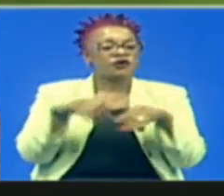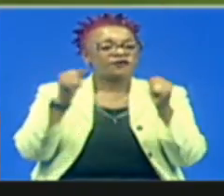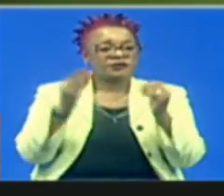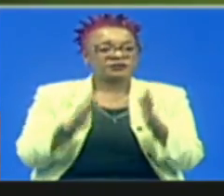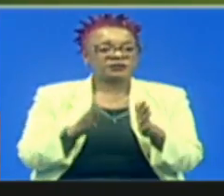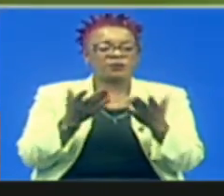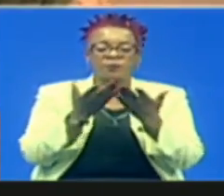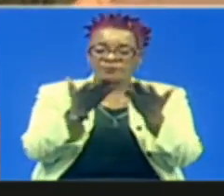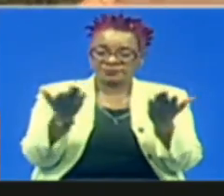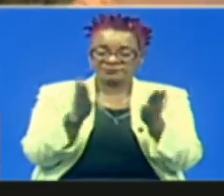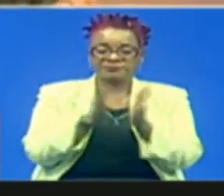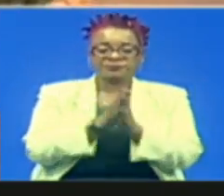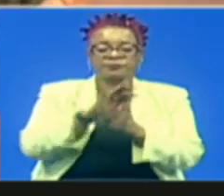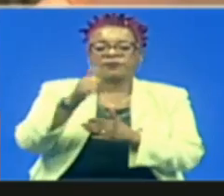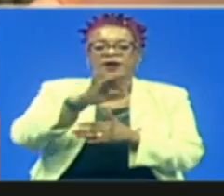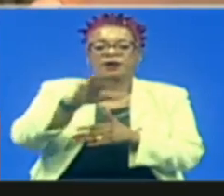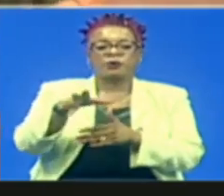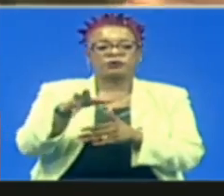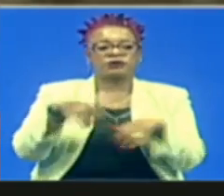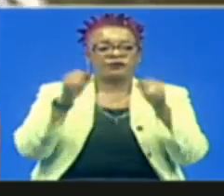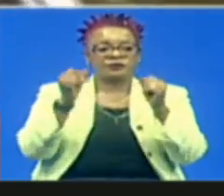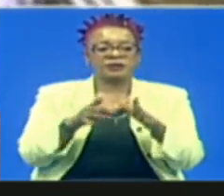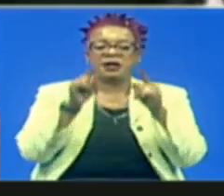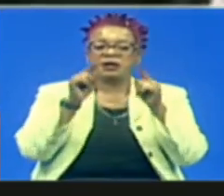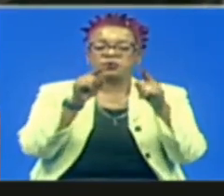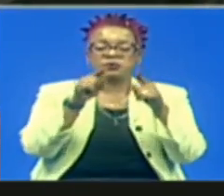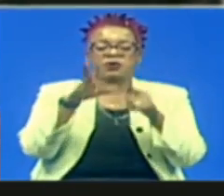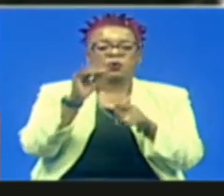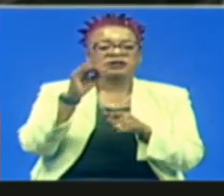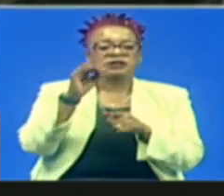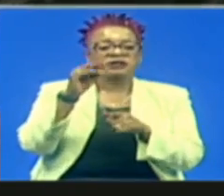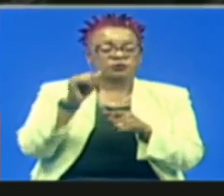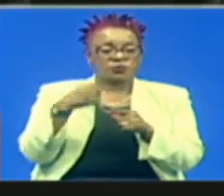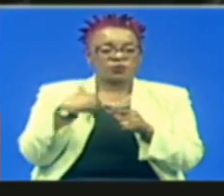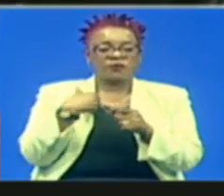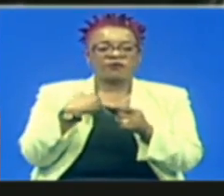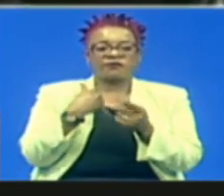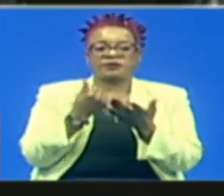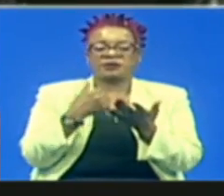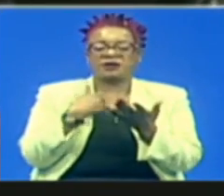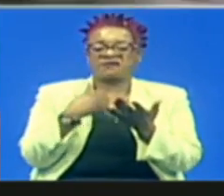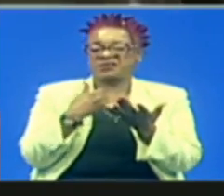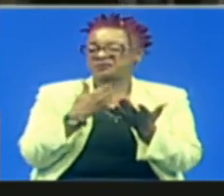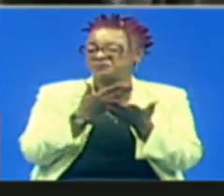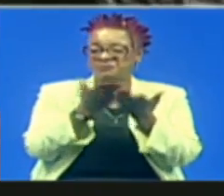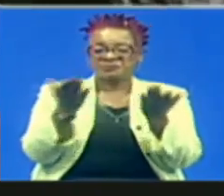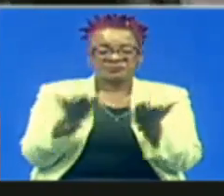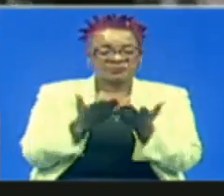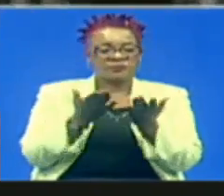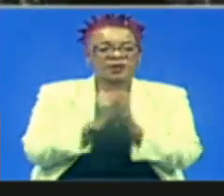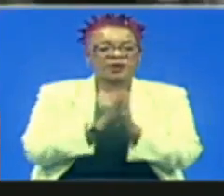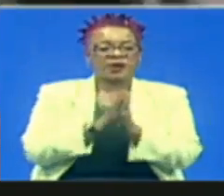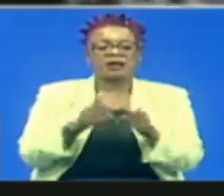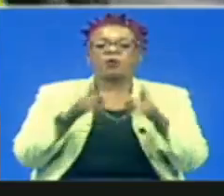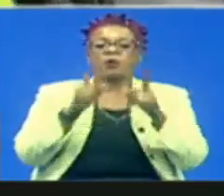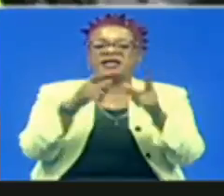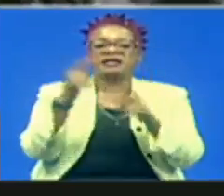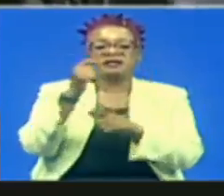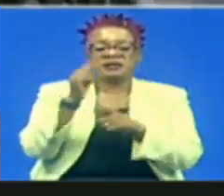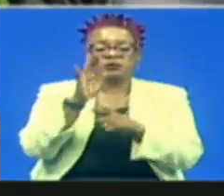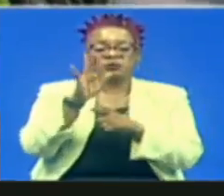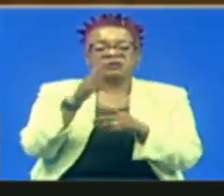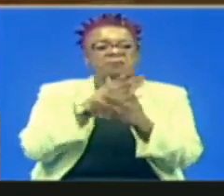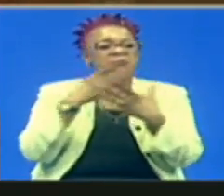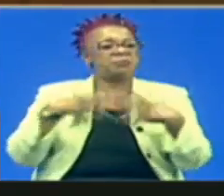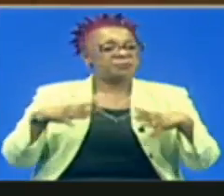other county officials, accusing Governor Ferdinand Waititu of meddling, running a one-man show and awarding tenders to his cronies. One-time